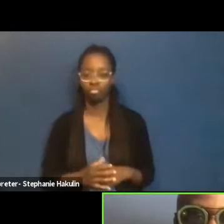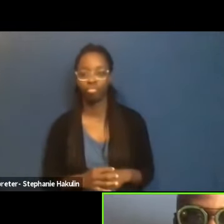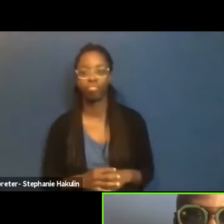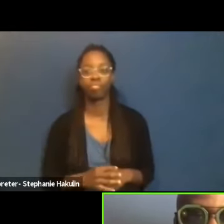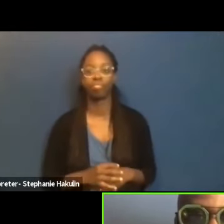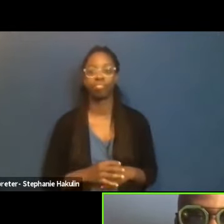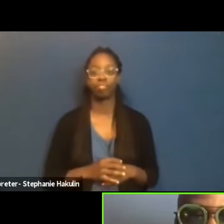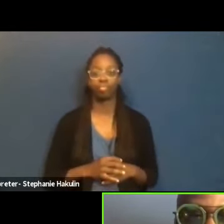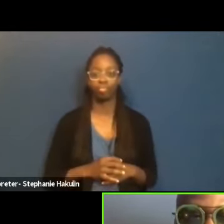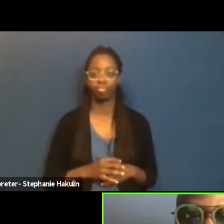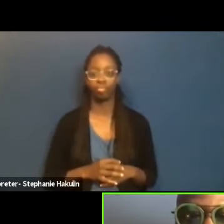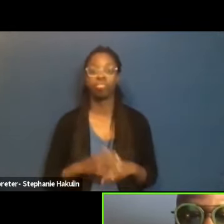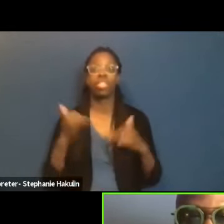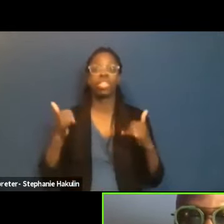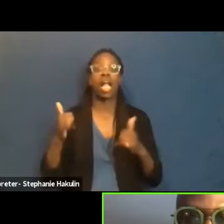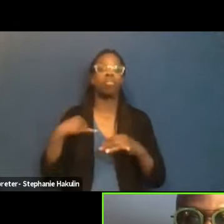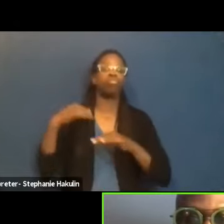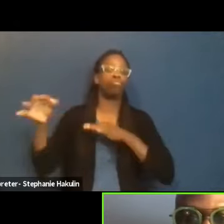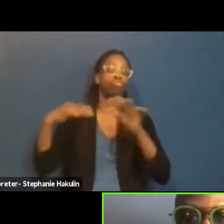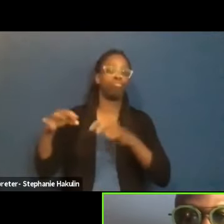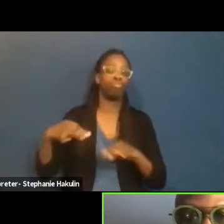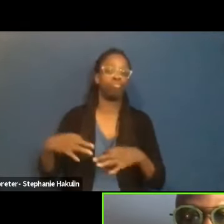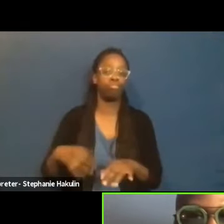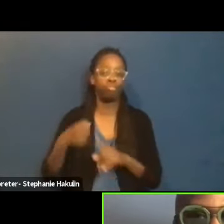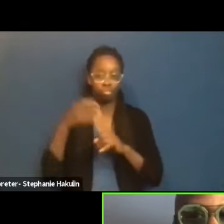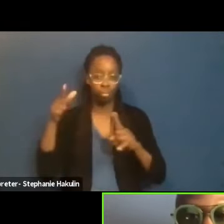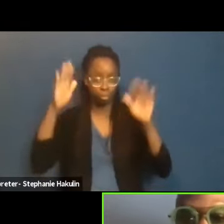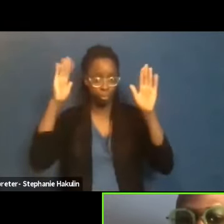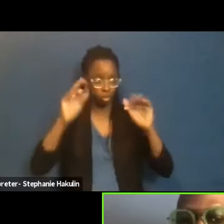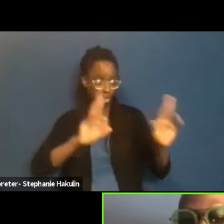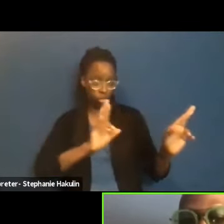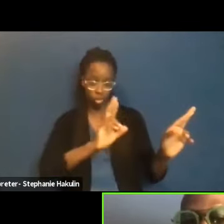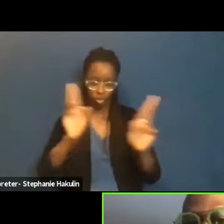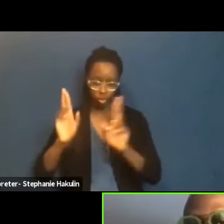With that said, I hope y'all are ready for the slam.